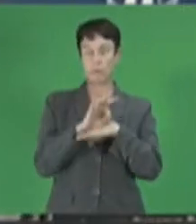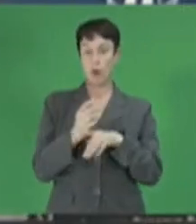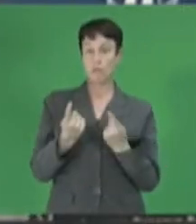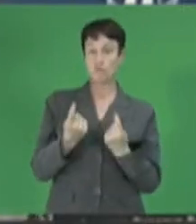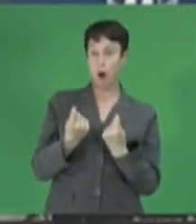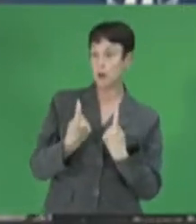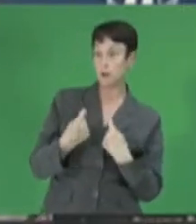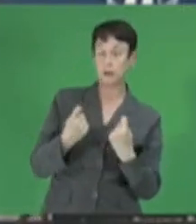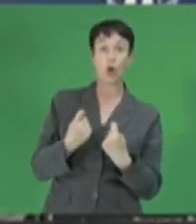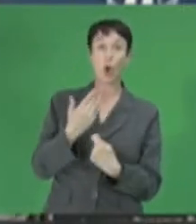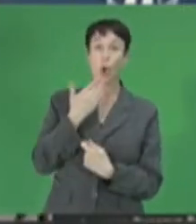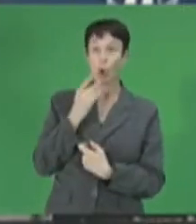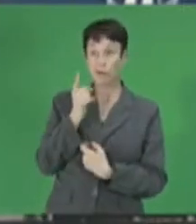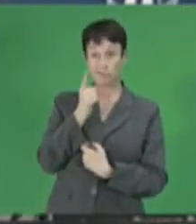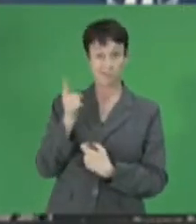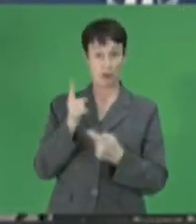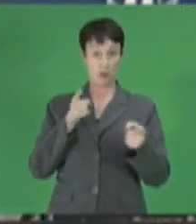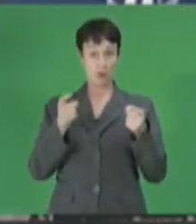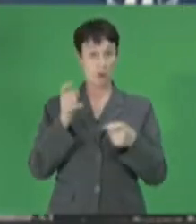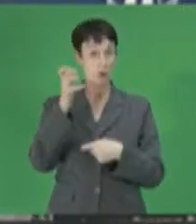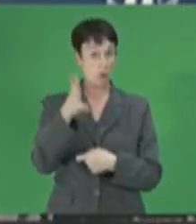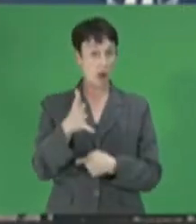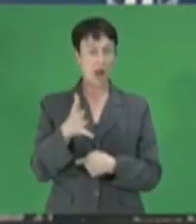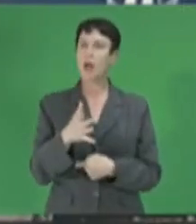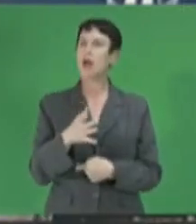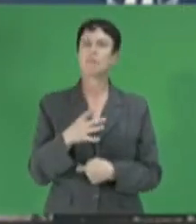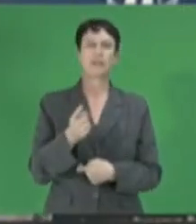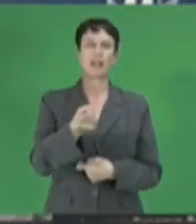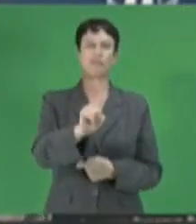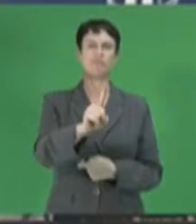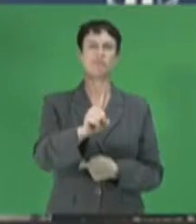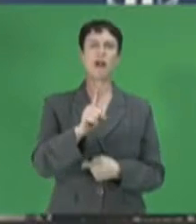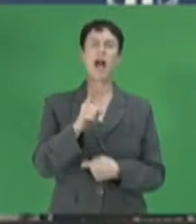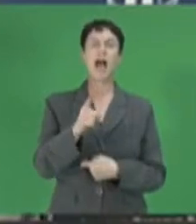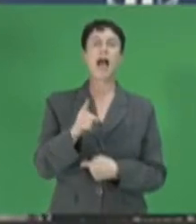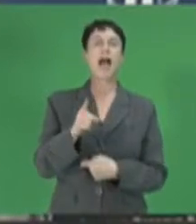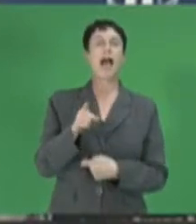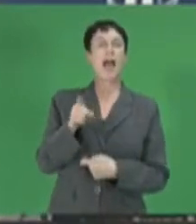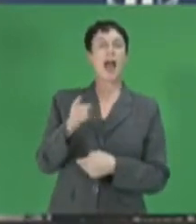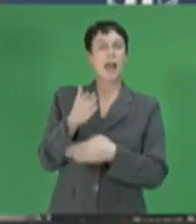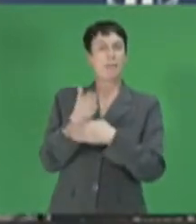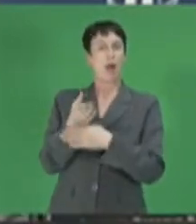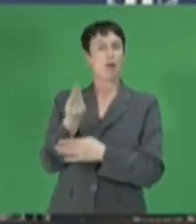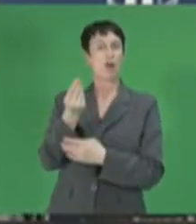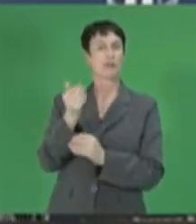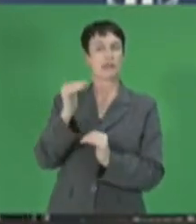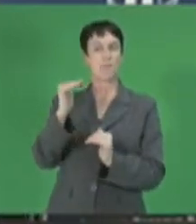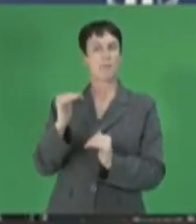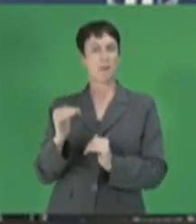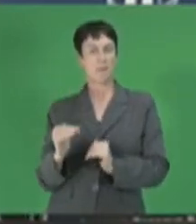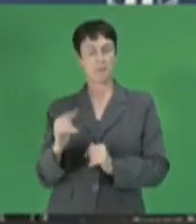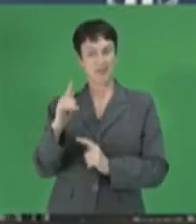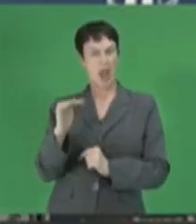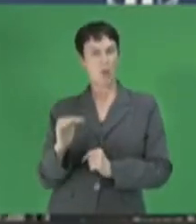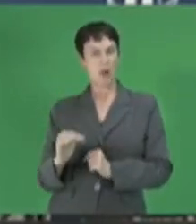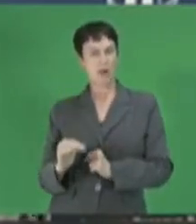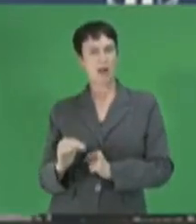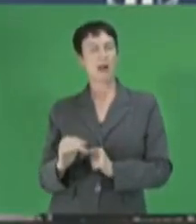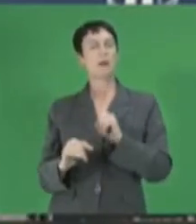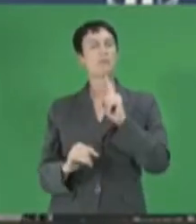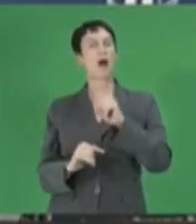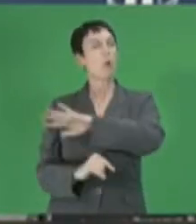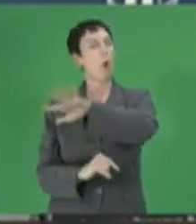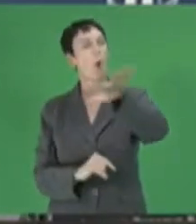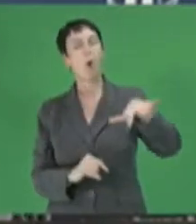not just unit labor costs are coming down, but it is that prices across this economy have